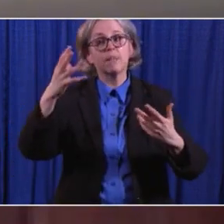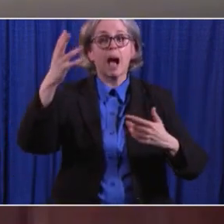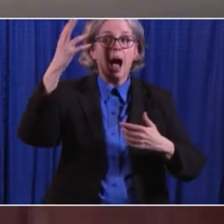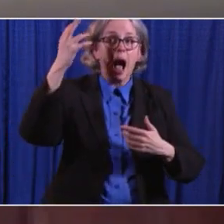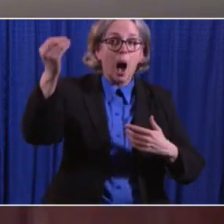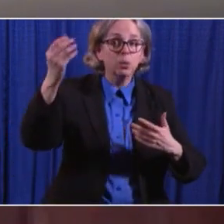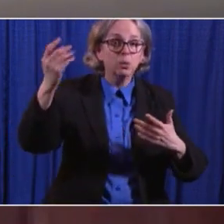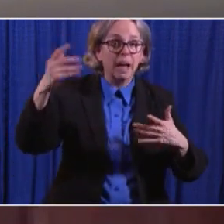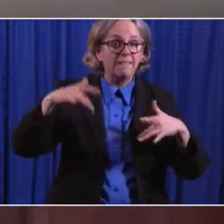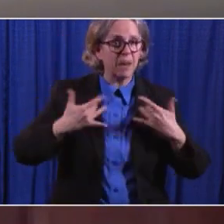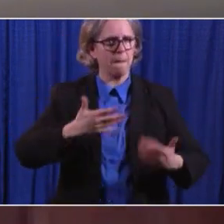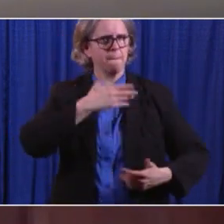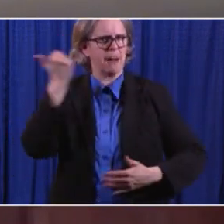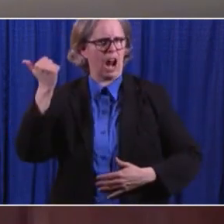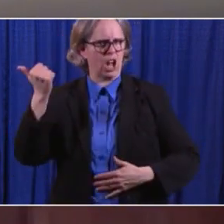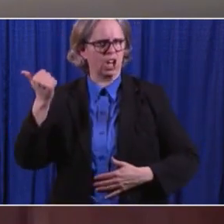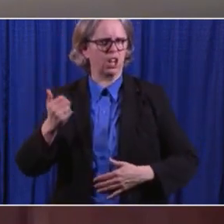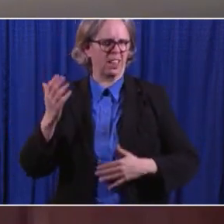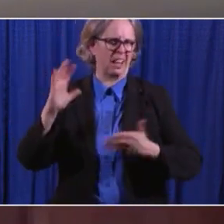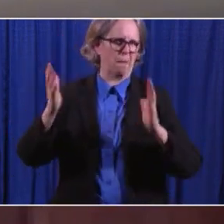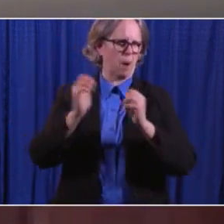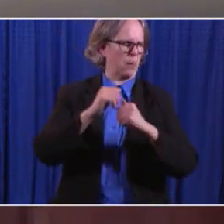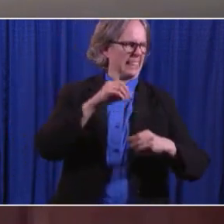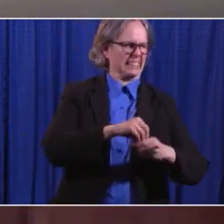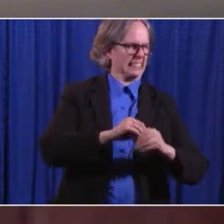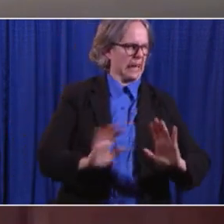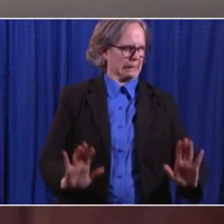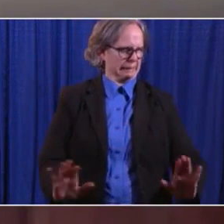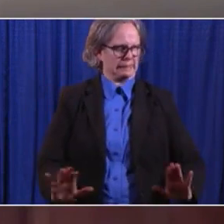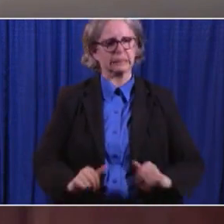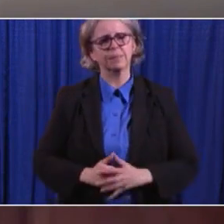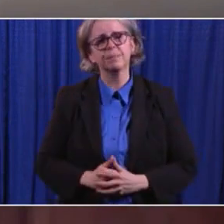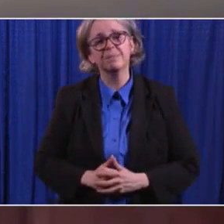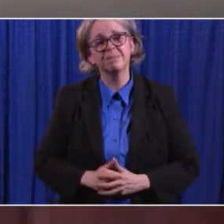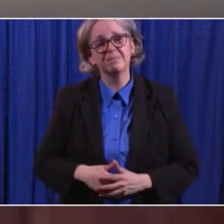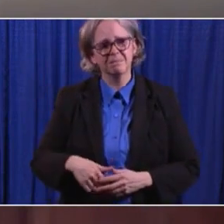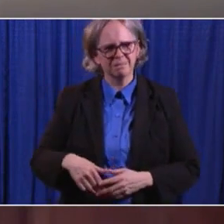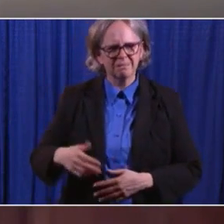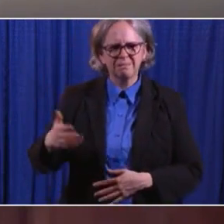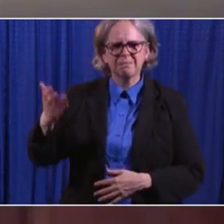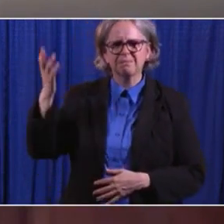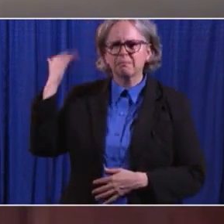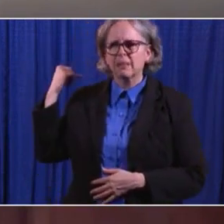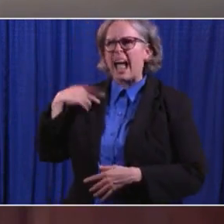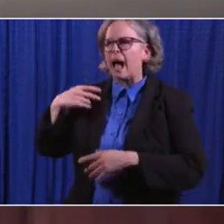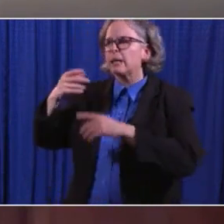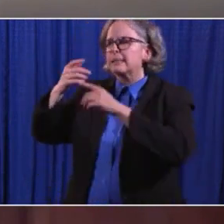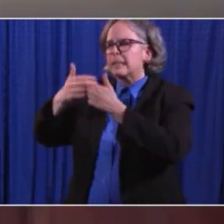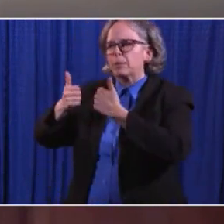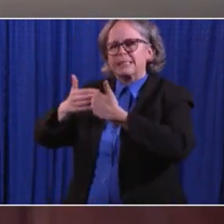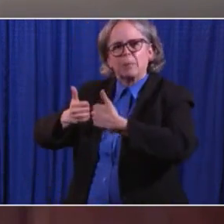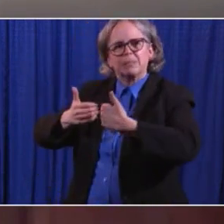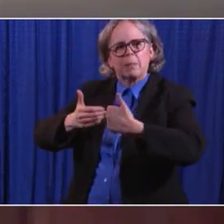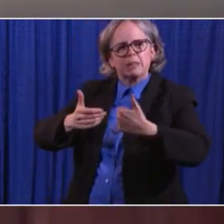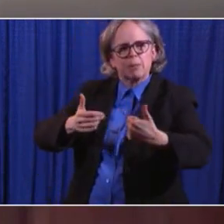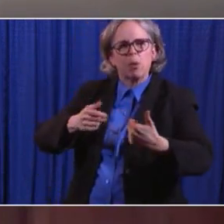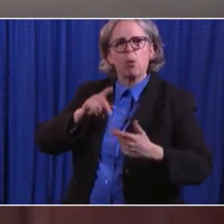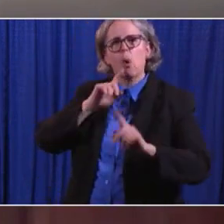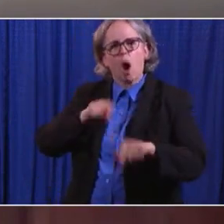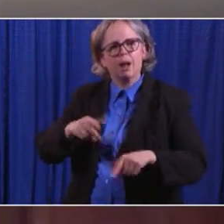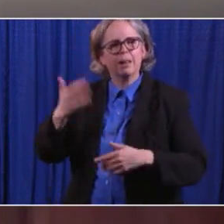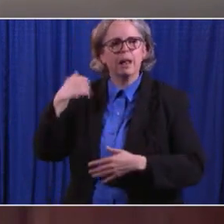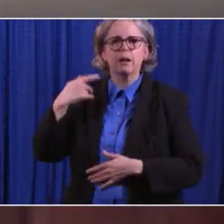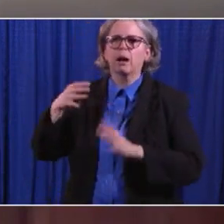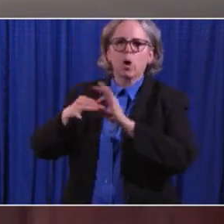able to collapse into that. Orders for some of our restaurants, bars, the mandatory